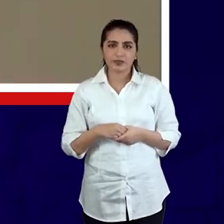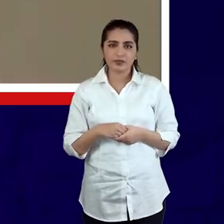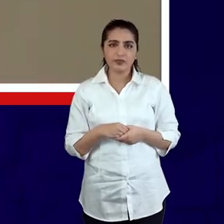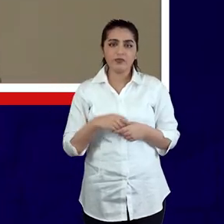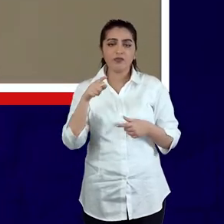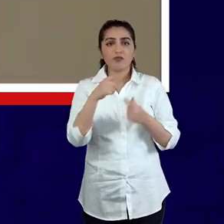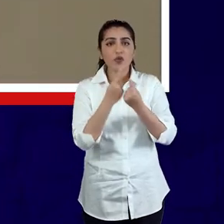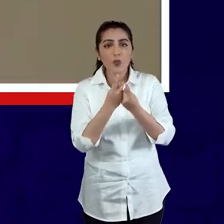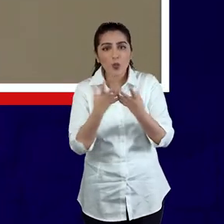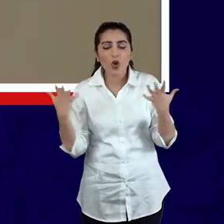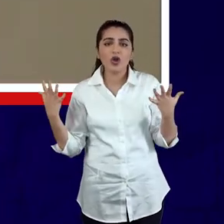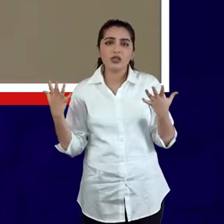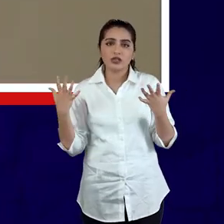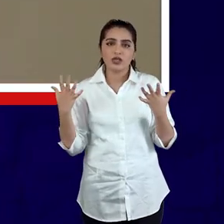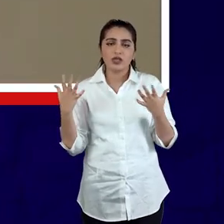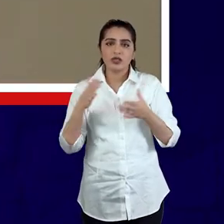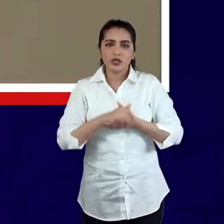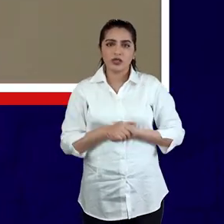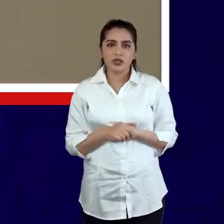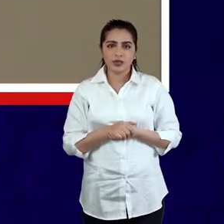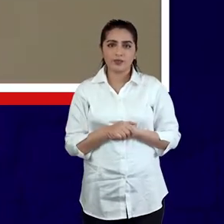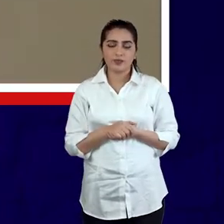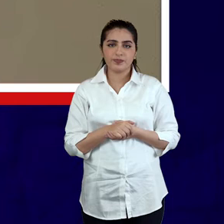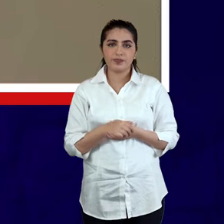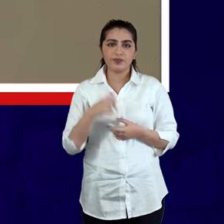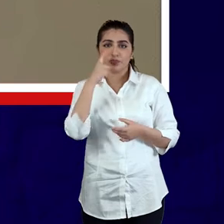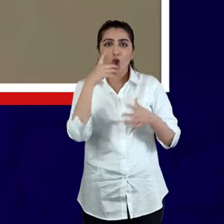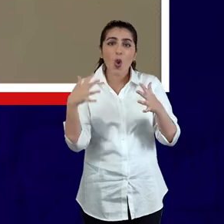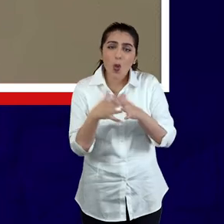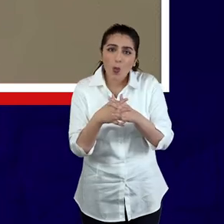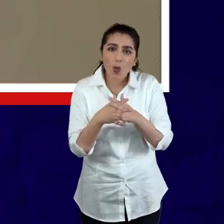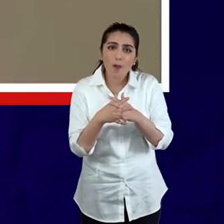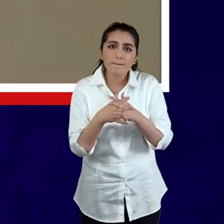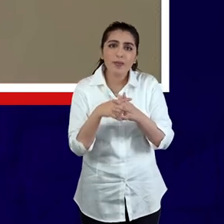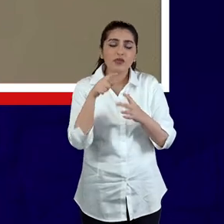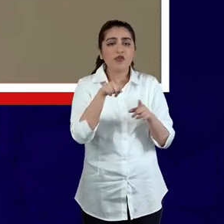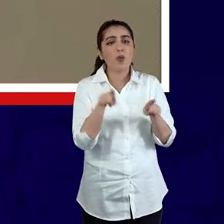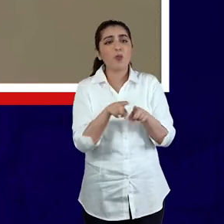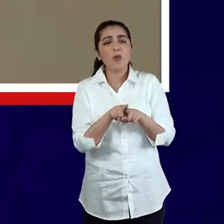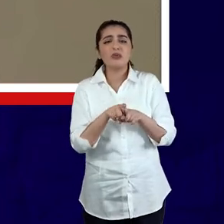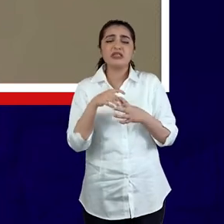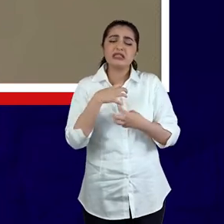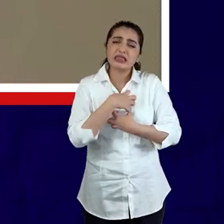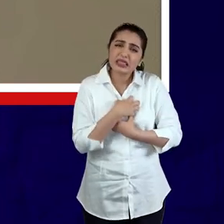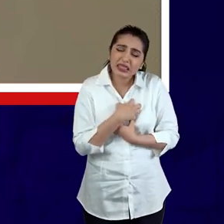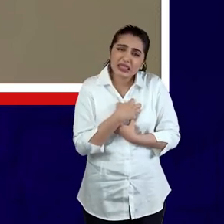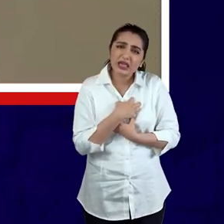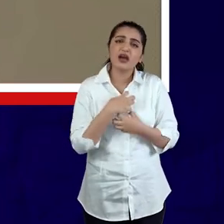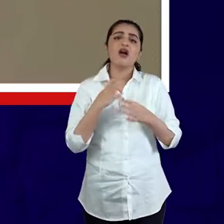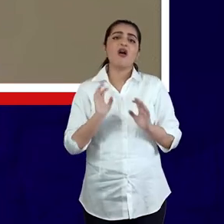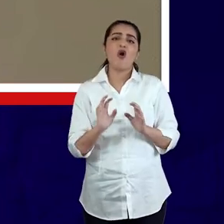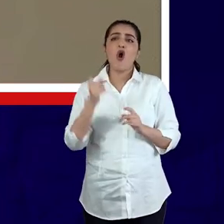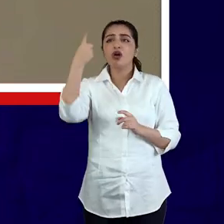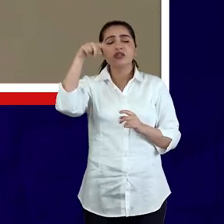And more so, of course, in global South, because, you know, women are really totally oppressed and nobody thinks they can